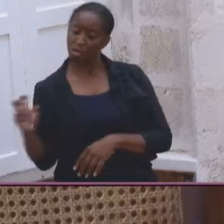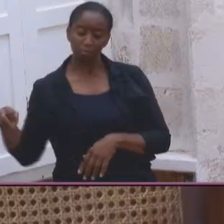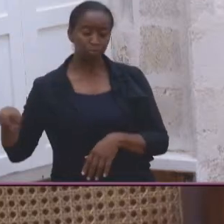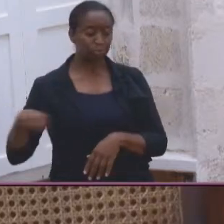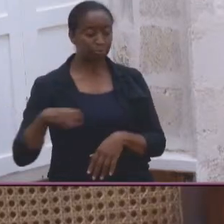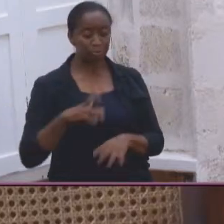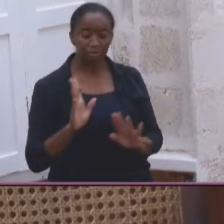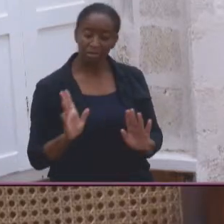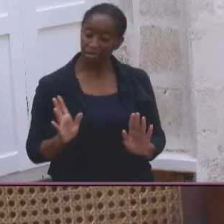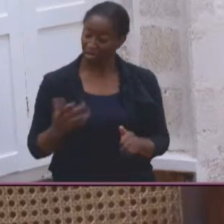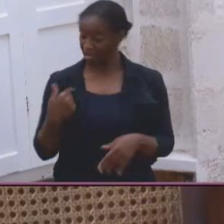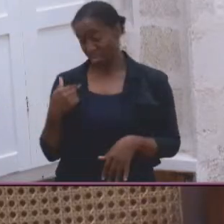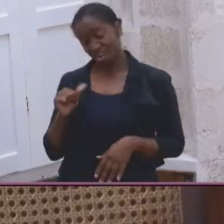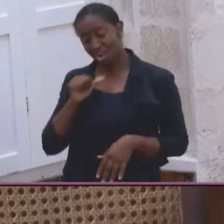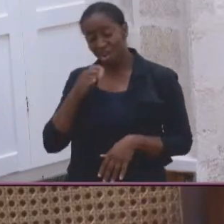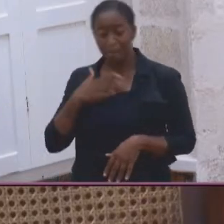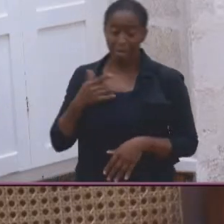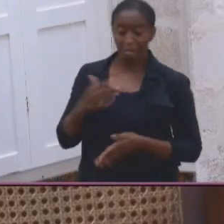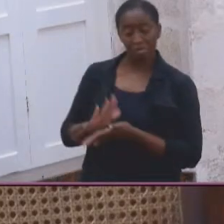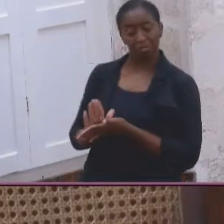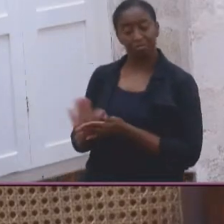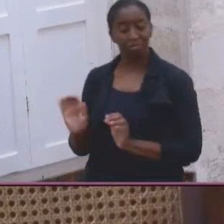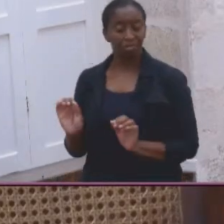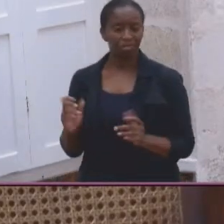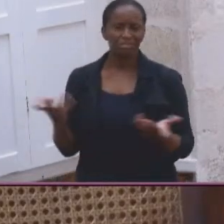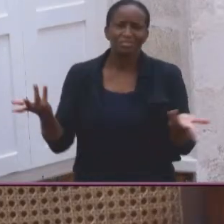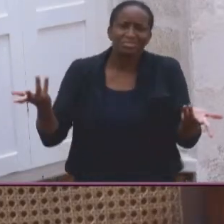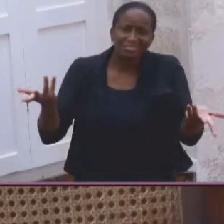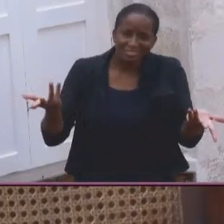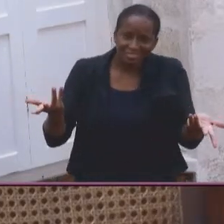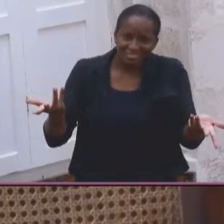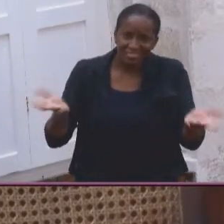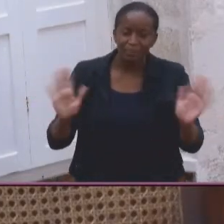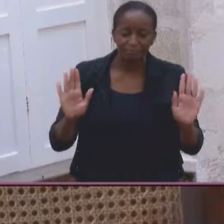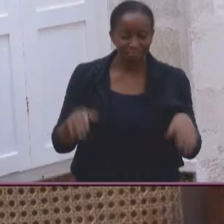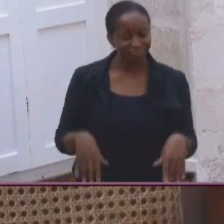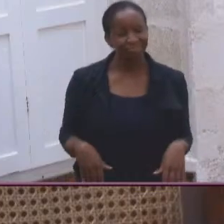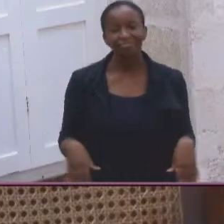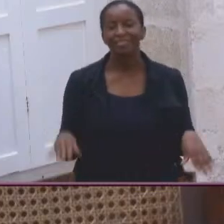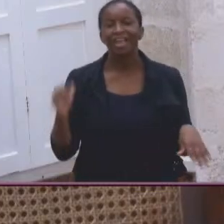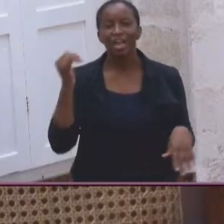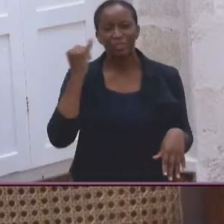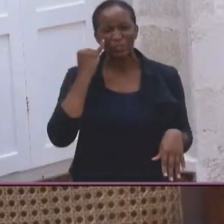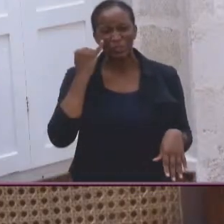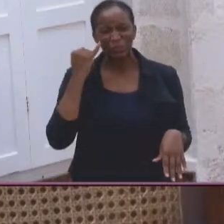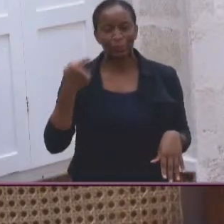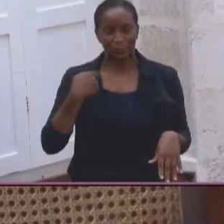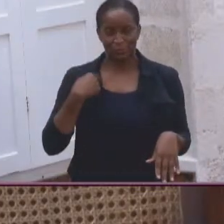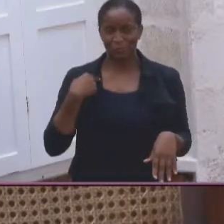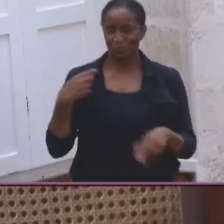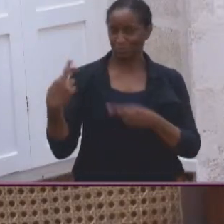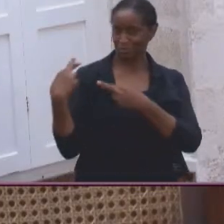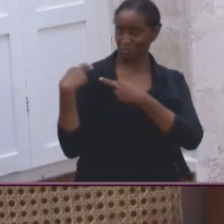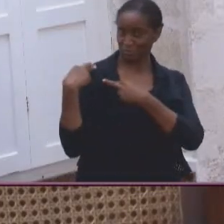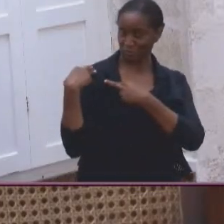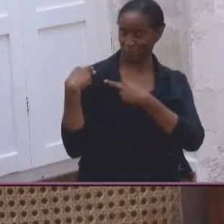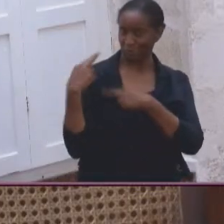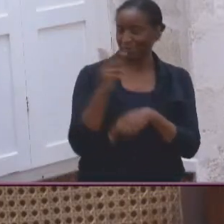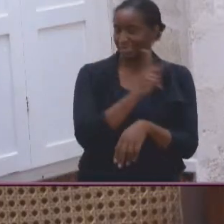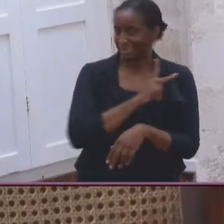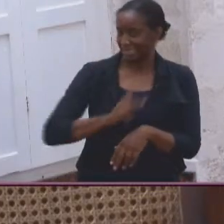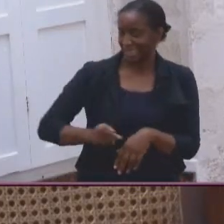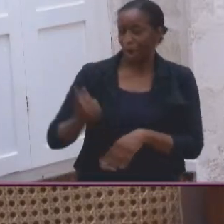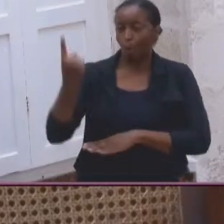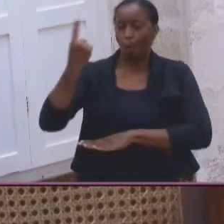What would I do? Sir, I would do one thing to start. It would really be two things, but the first thing I would do, and the only thing that I would focus